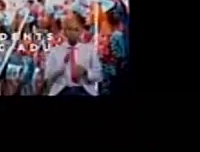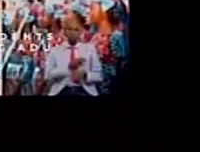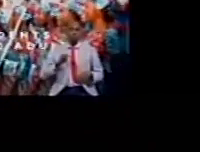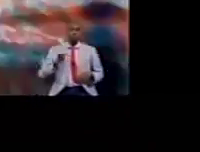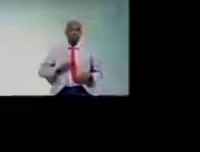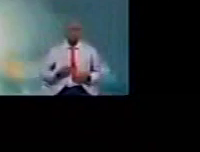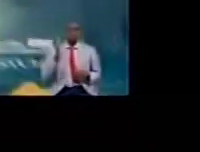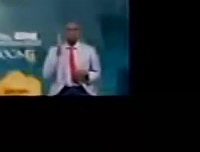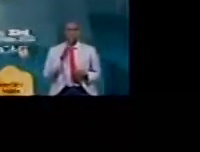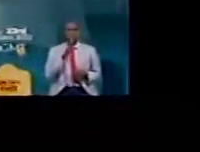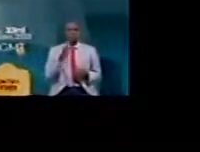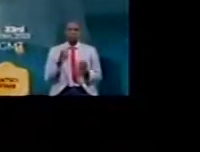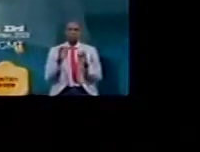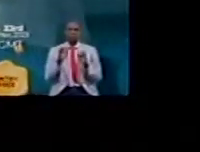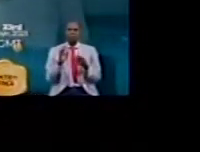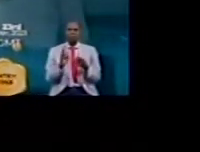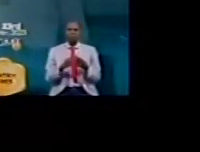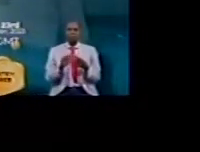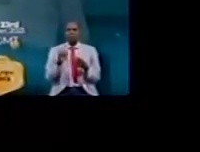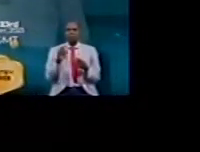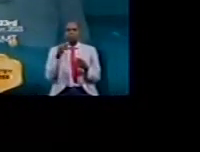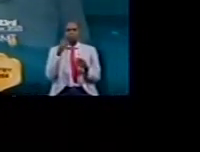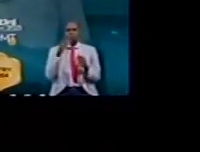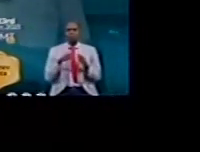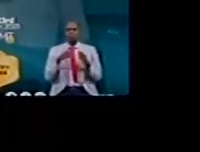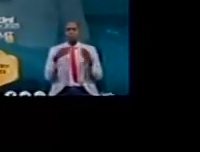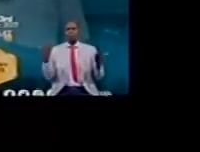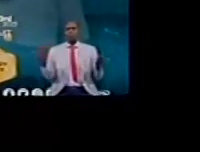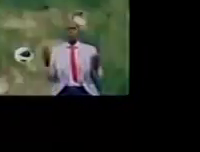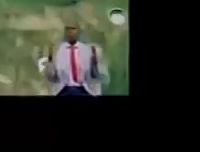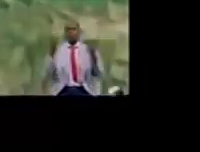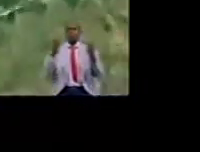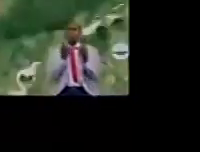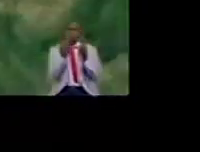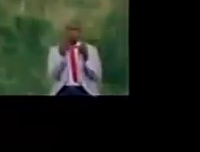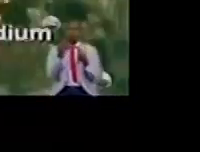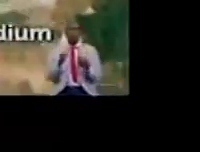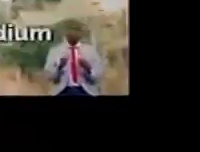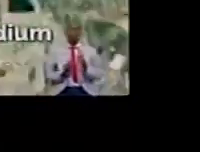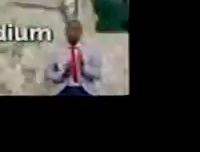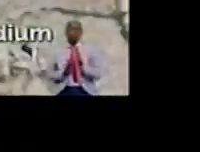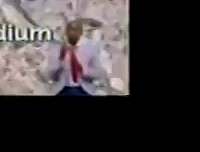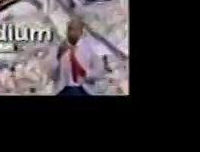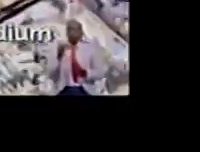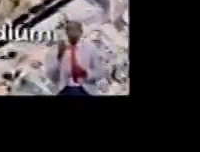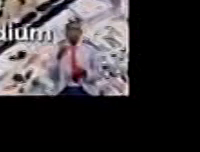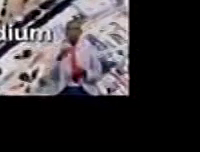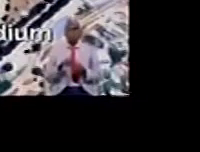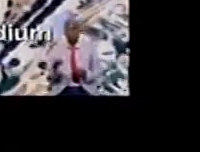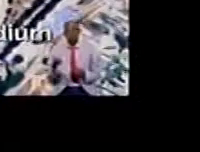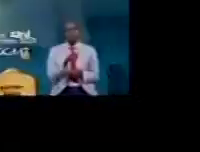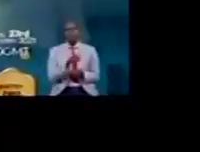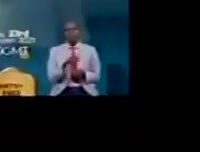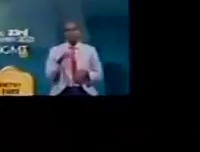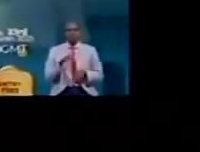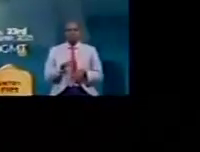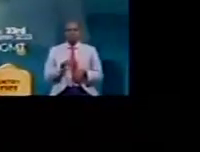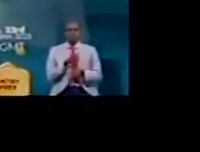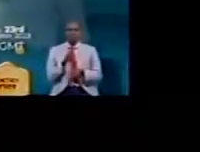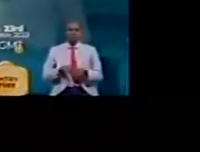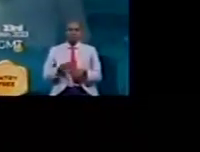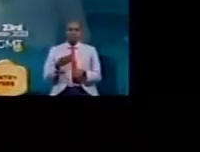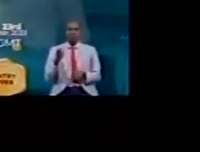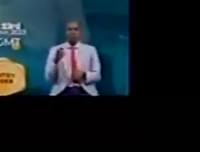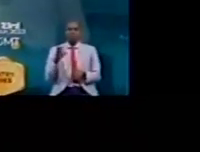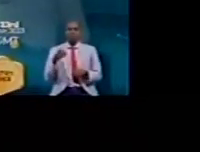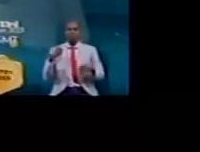eye-opening encounter to awaken the sleeping giants in them at the National Heroes Stadium, Zambia, on Saturday, 23rd